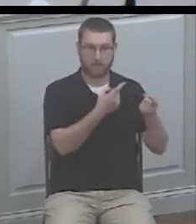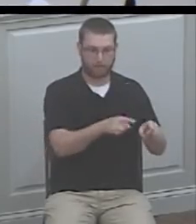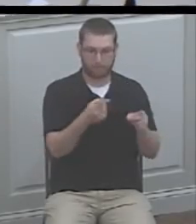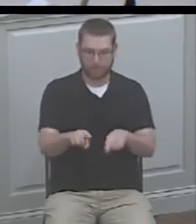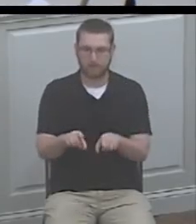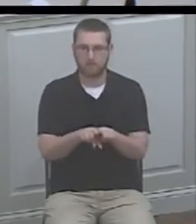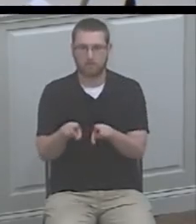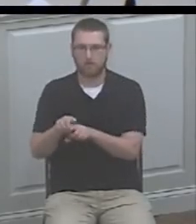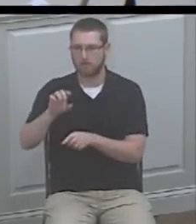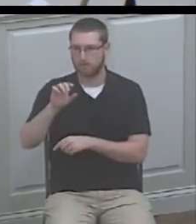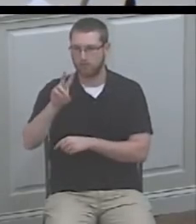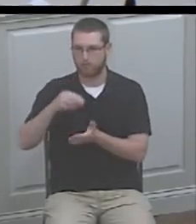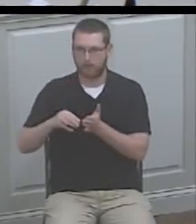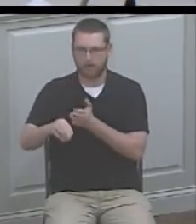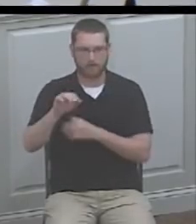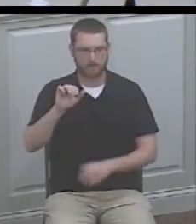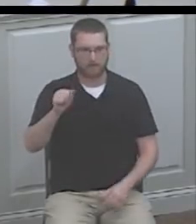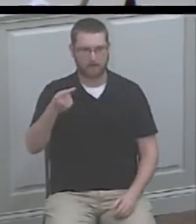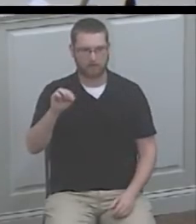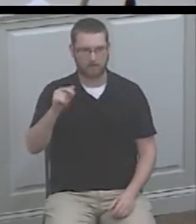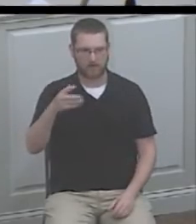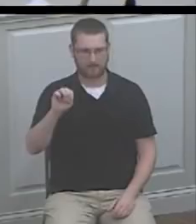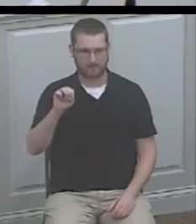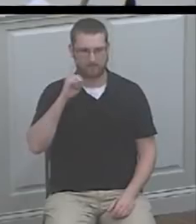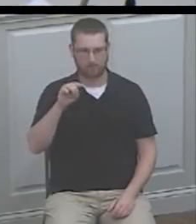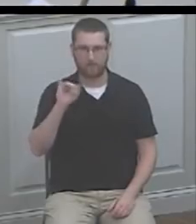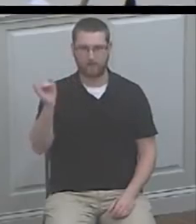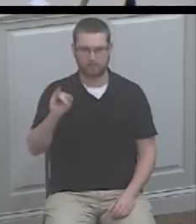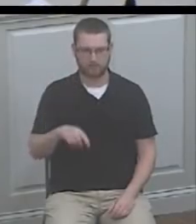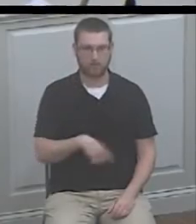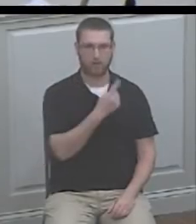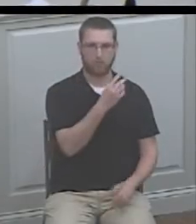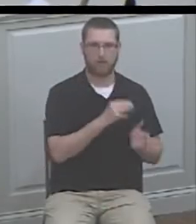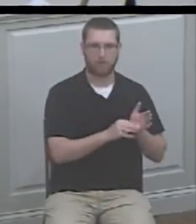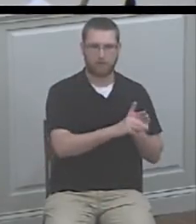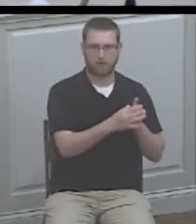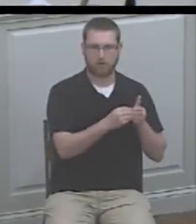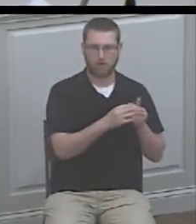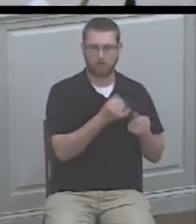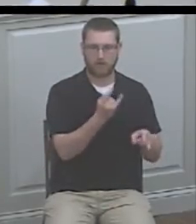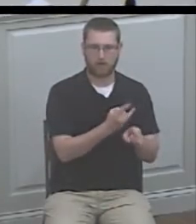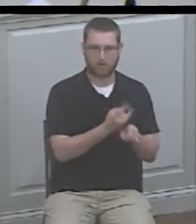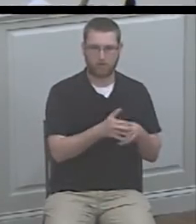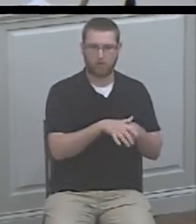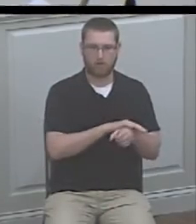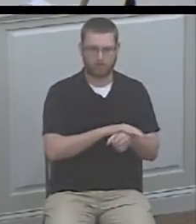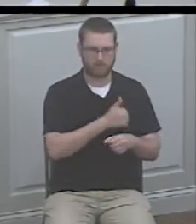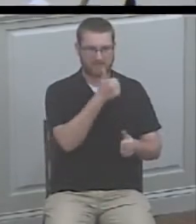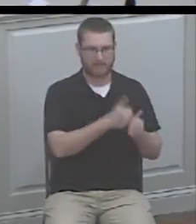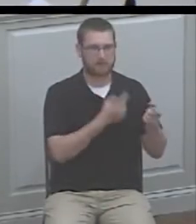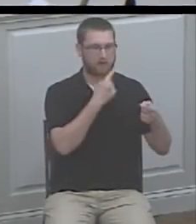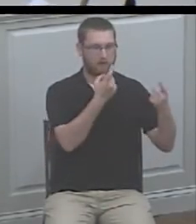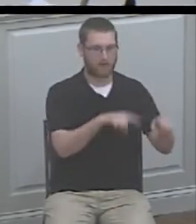$2 million aggregate for general liability insurance, and then having $1 million of alcohol coverage, $1 million per occurrence and